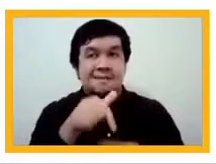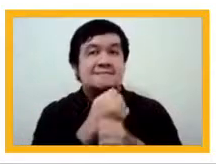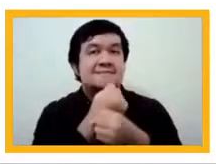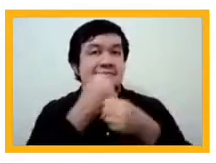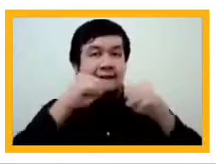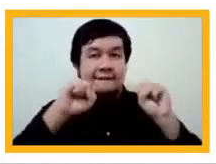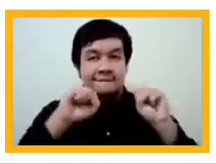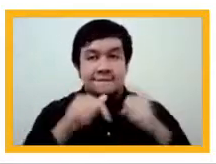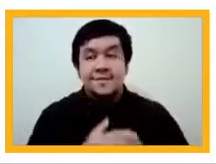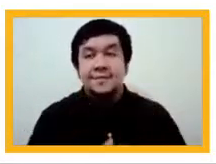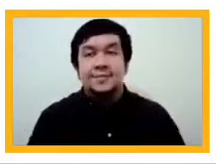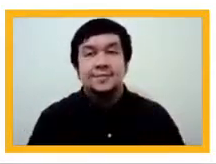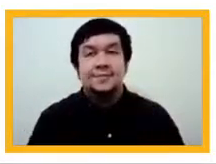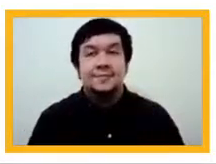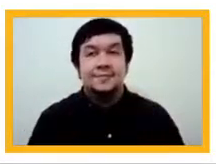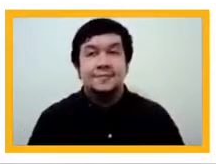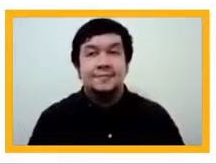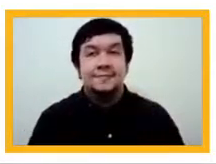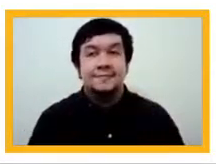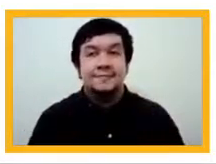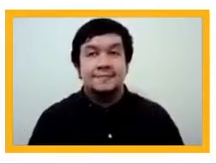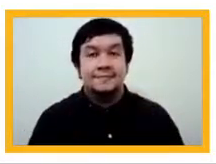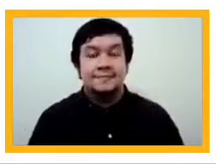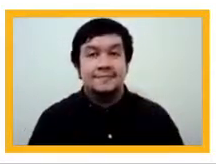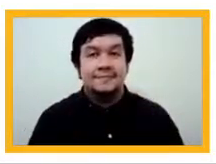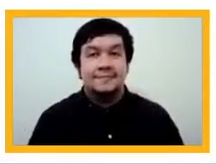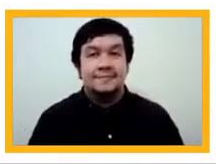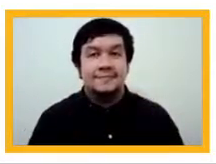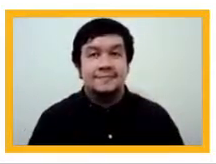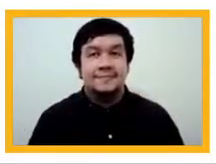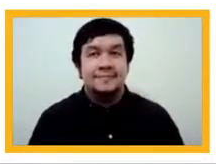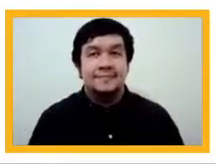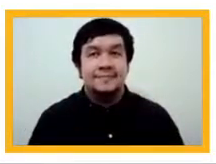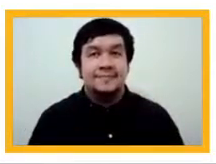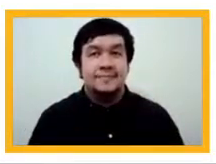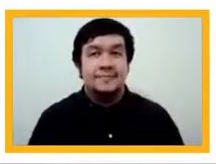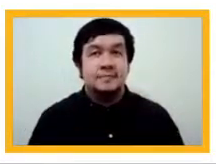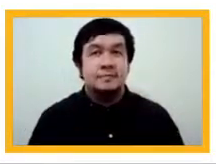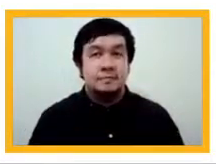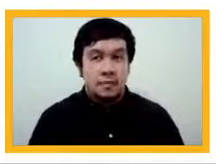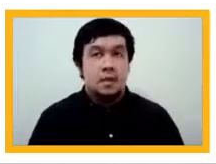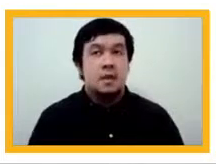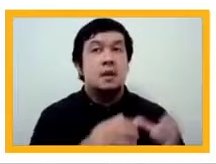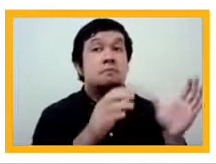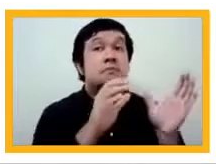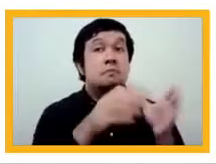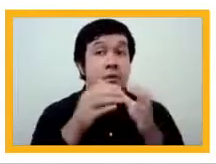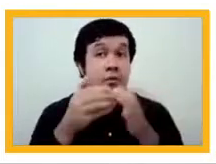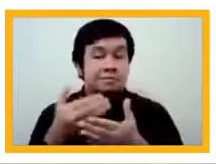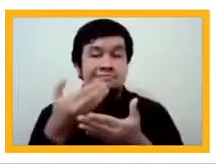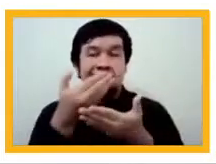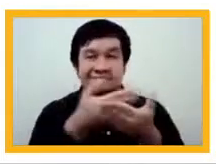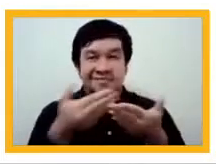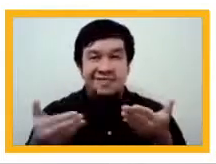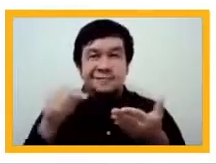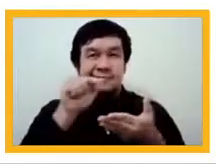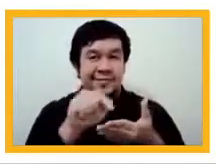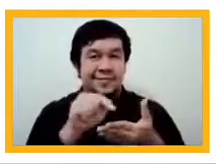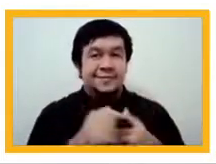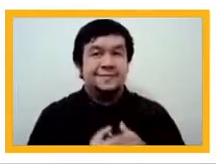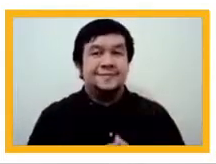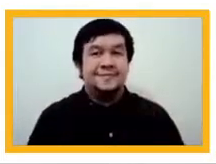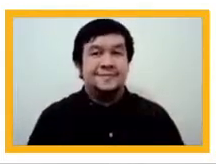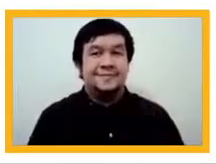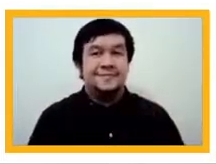in Guangxi Autonomous Region, the Bureau of Human Resources, they issue coupons to employers to spend on the training of